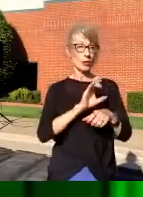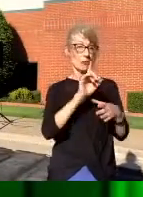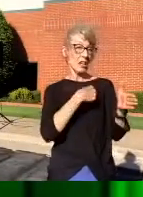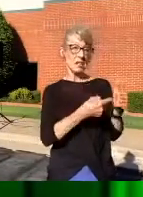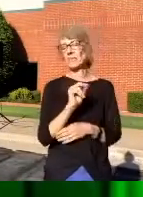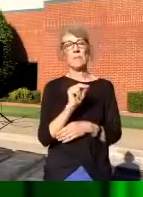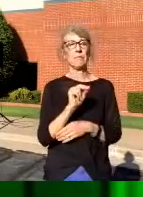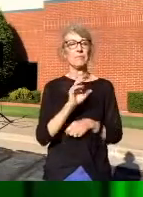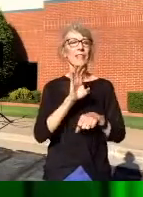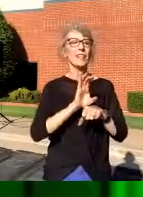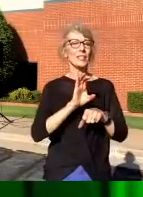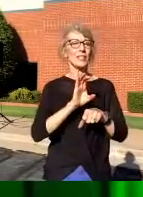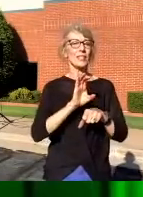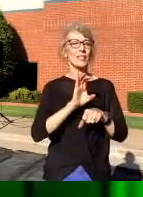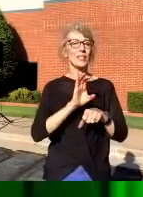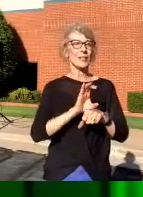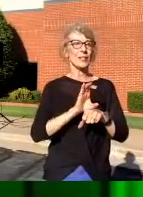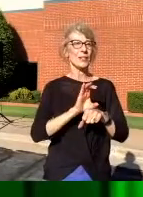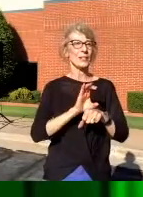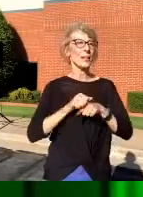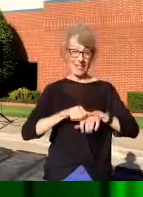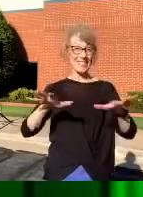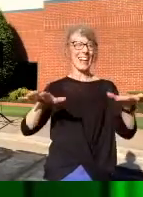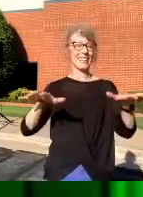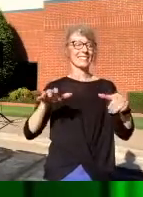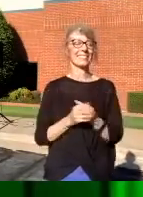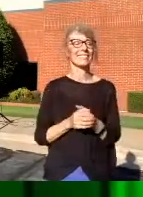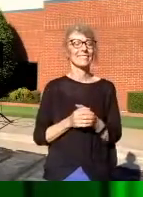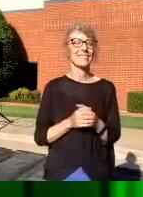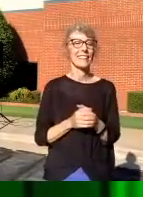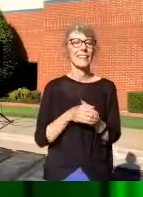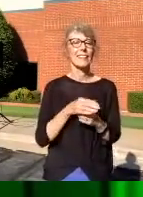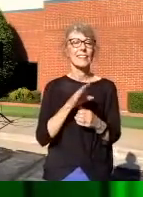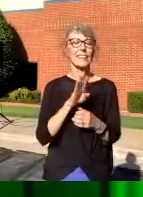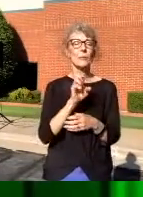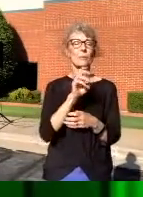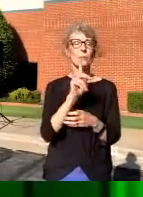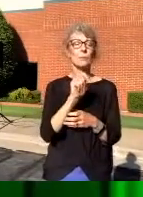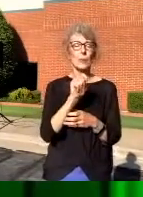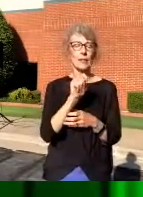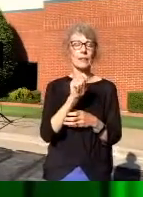been deployed. Brent, will you come lead us in a prayer?